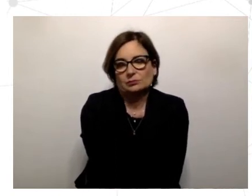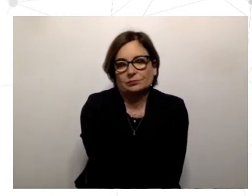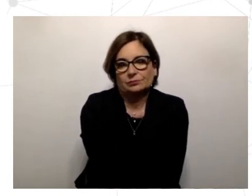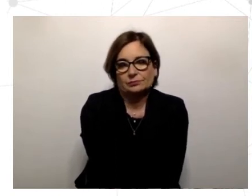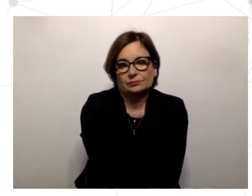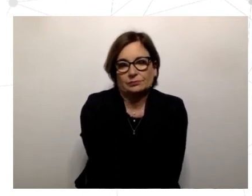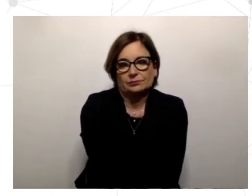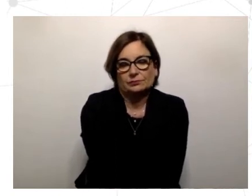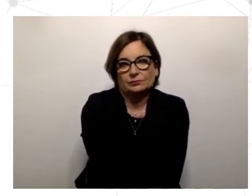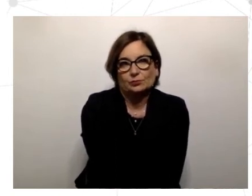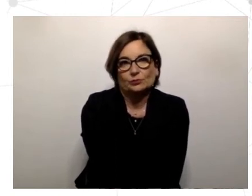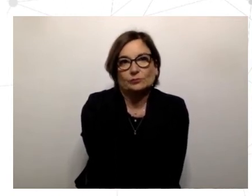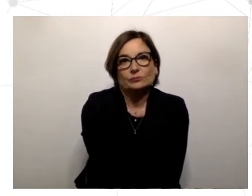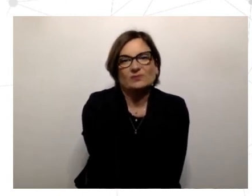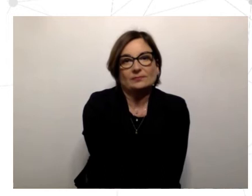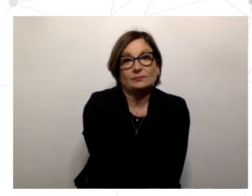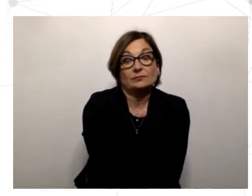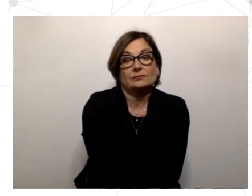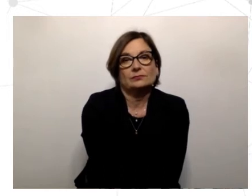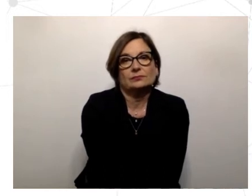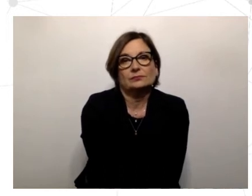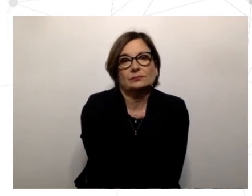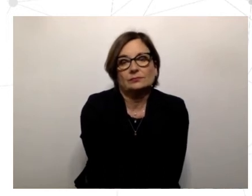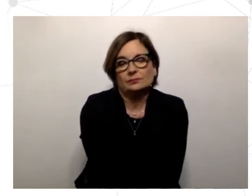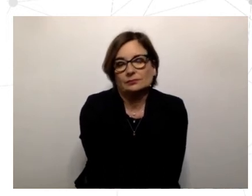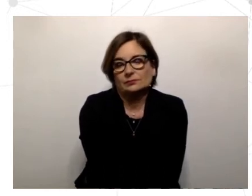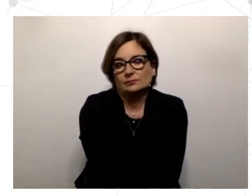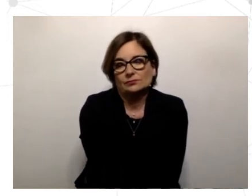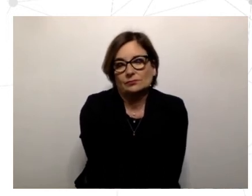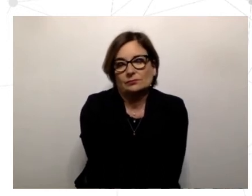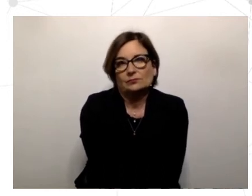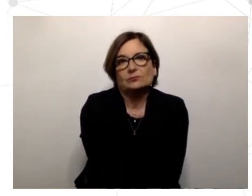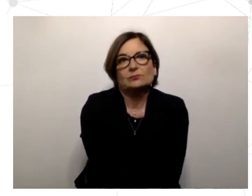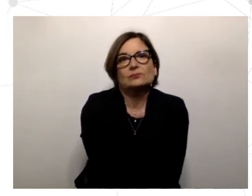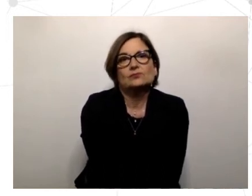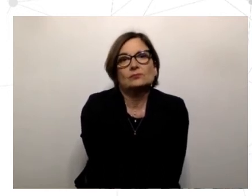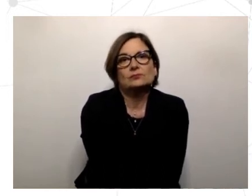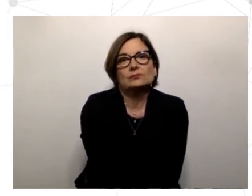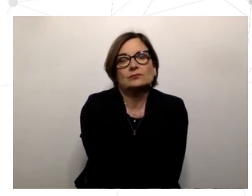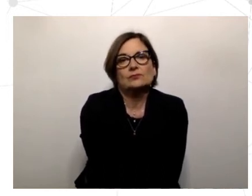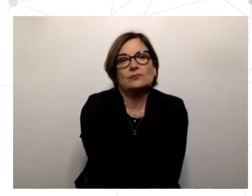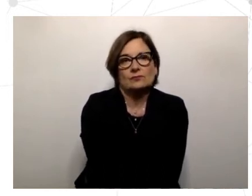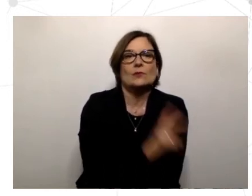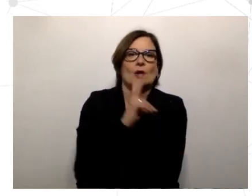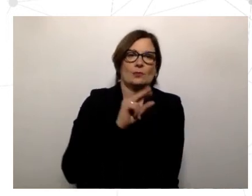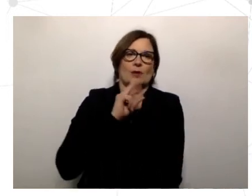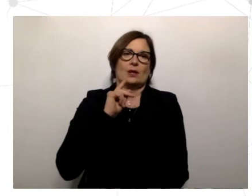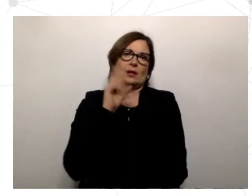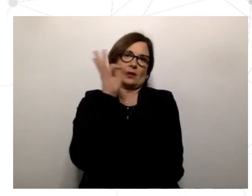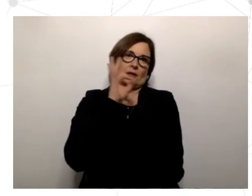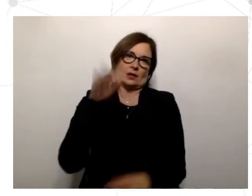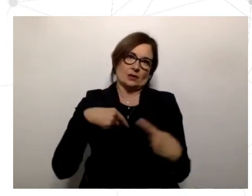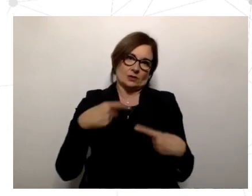conduction headphones that don't block the ears but go in a little bit in front of the ears. There are